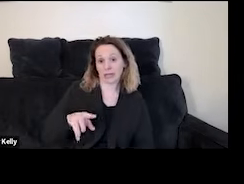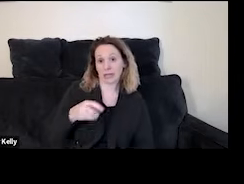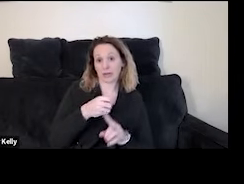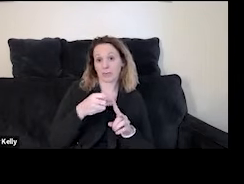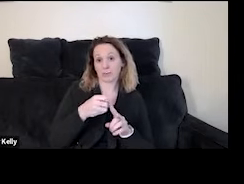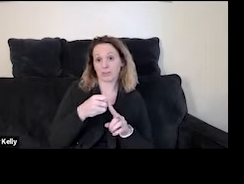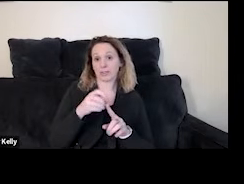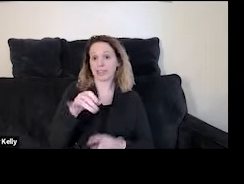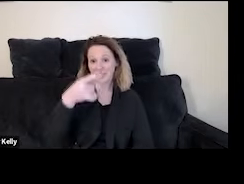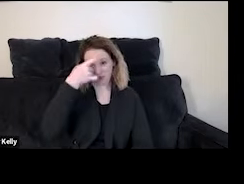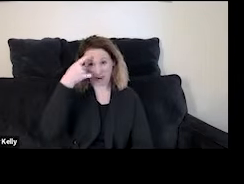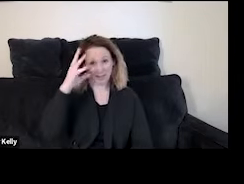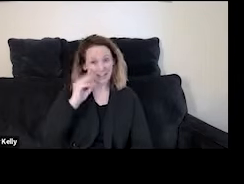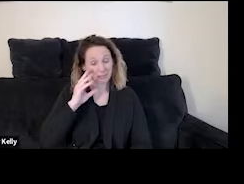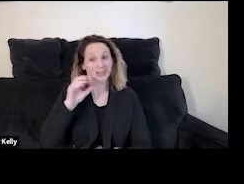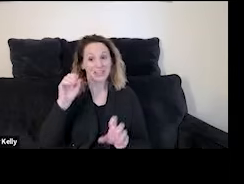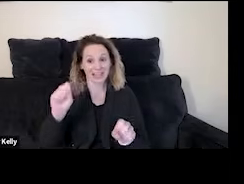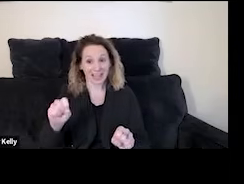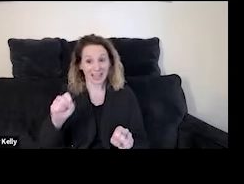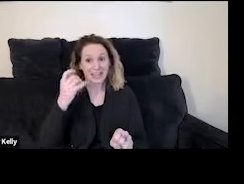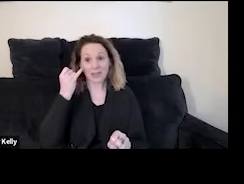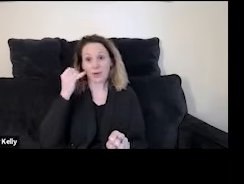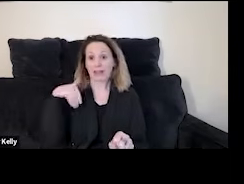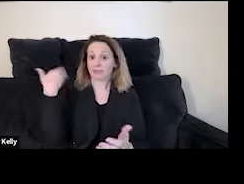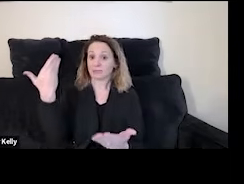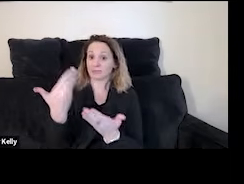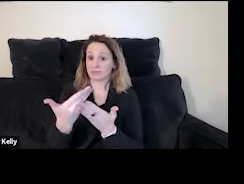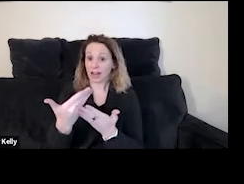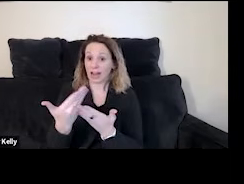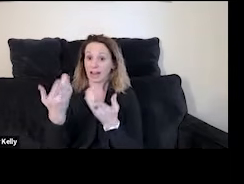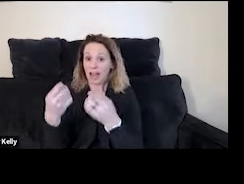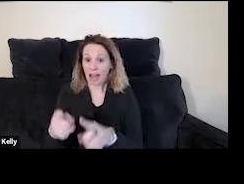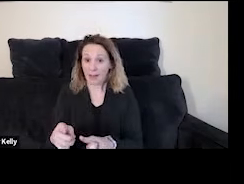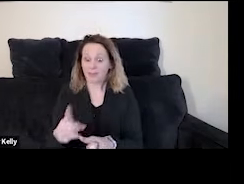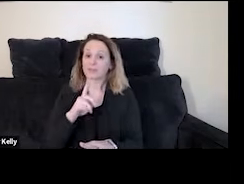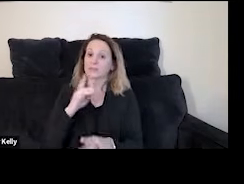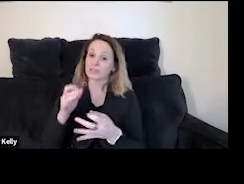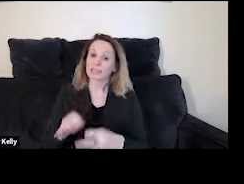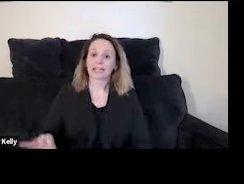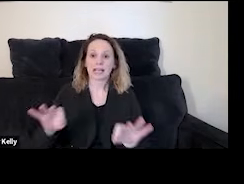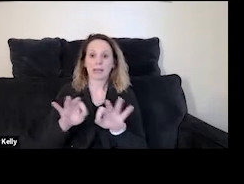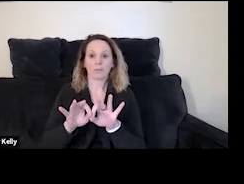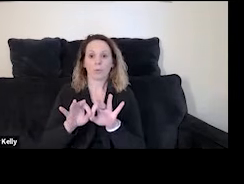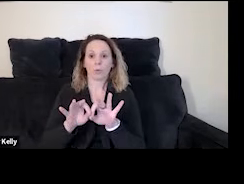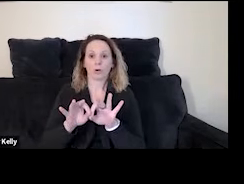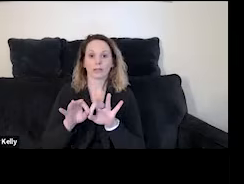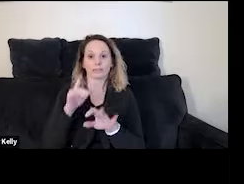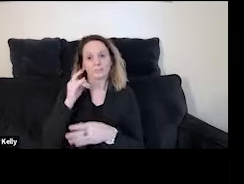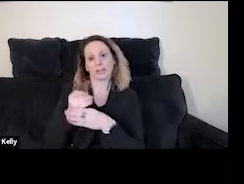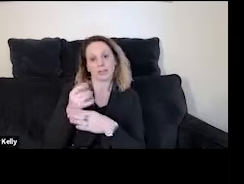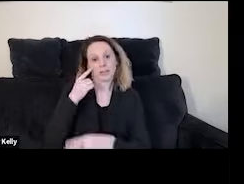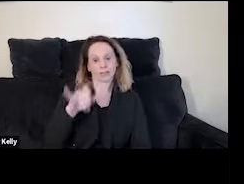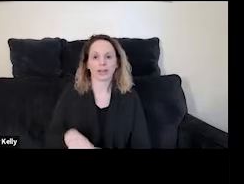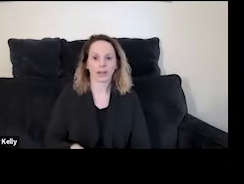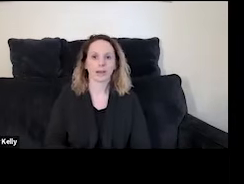be a traumatizing event. Getting there when those traumatizing events happen are really important places for us to intervene in a way that makes